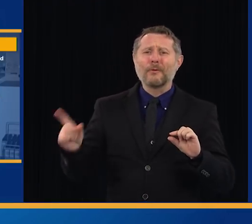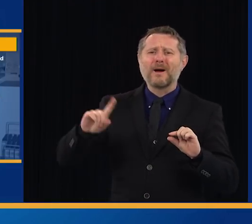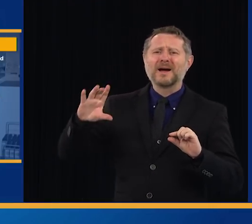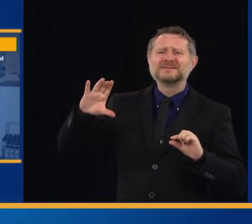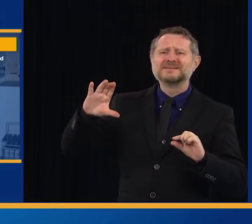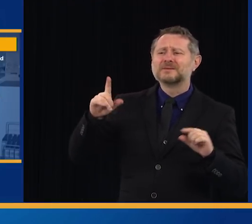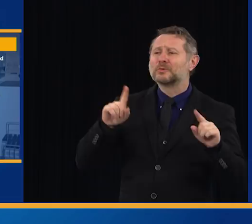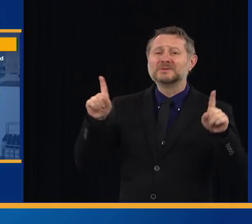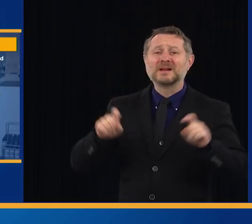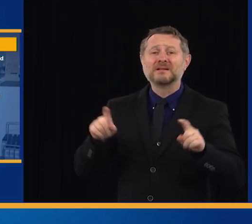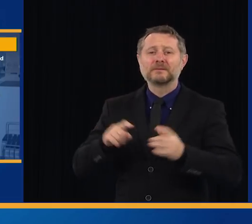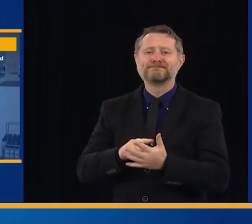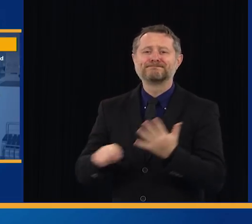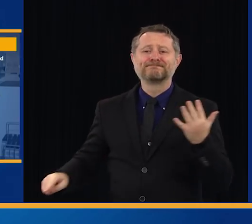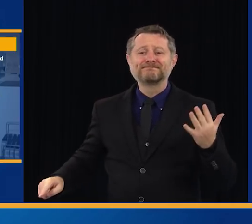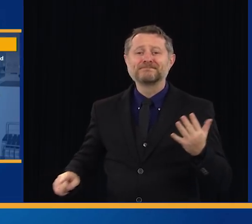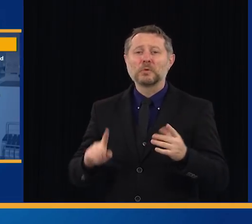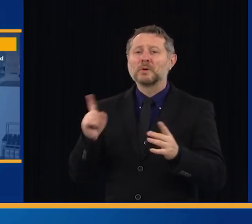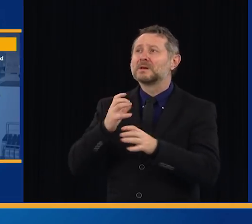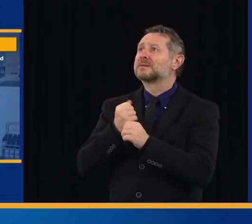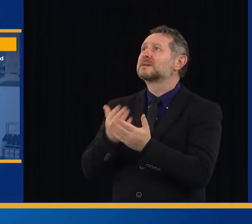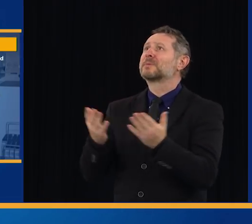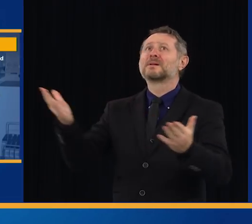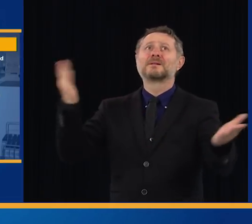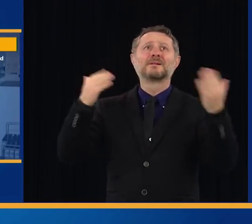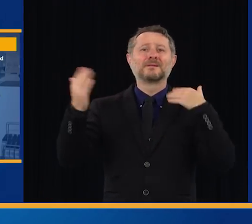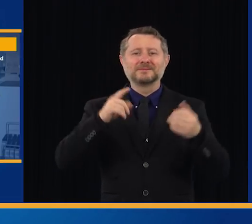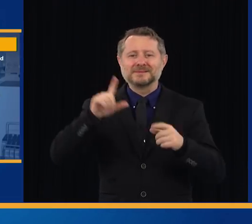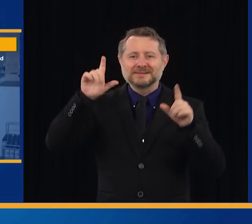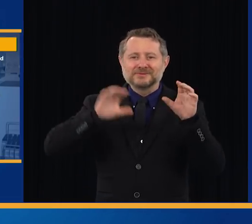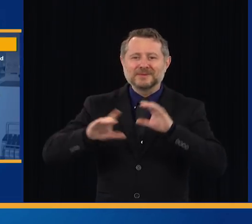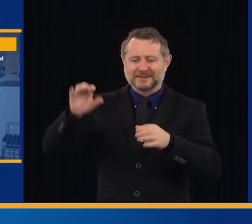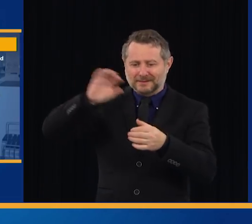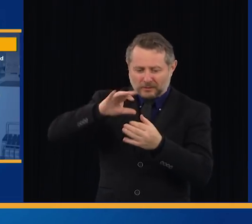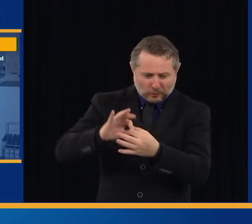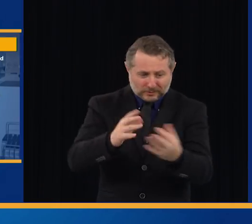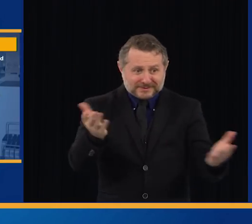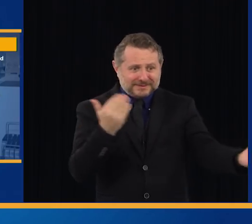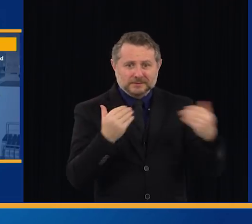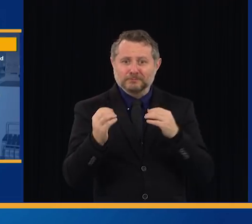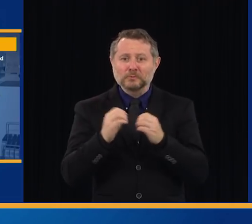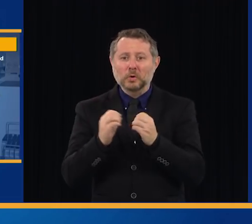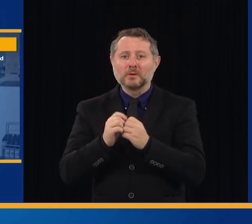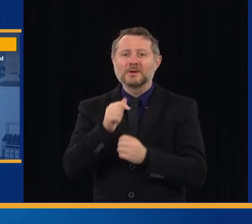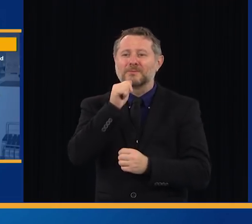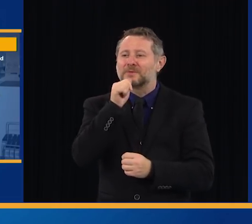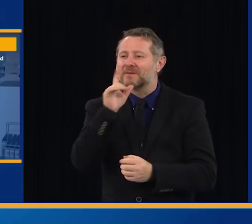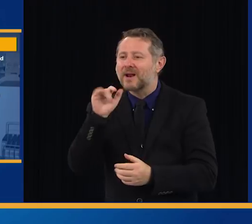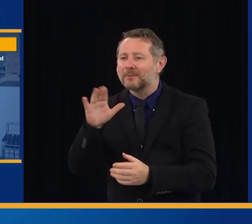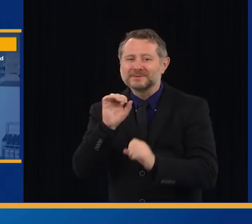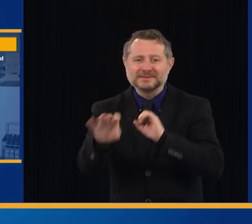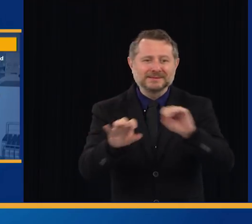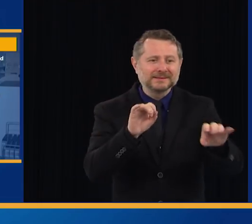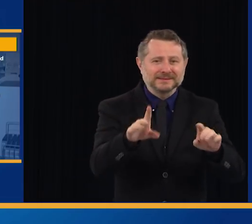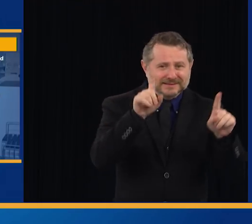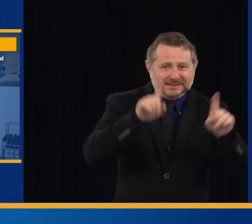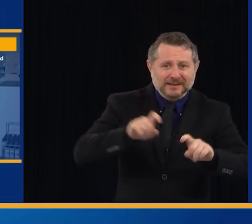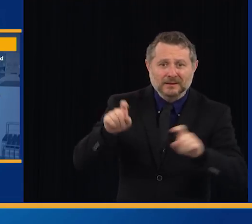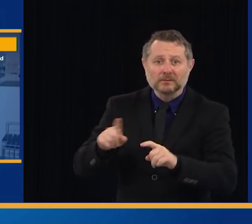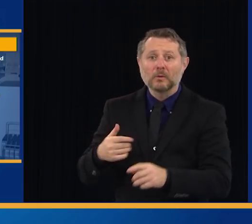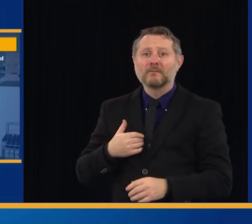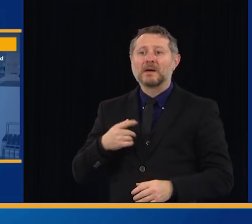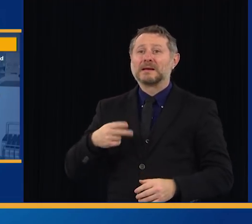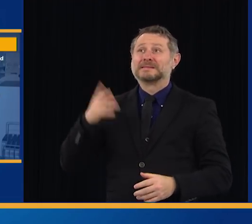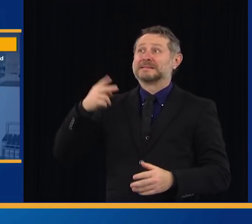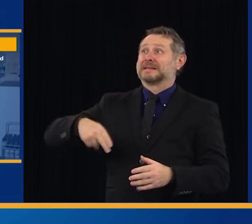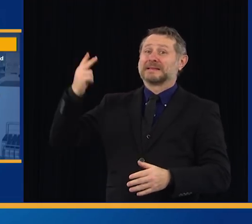get the supplies? How do you coordinate the private labs? How do you coordinate the demand going to these private labs,